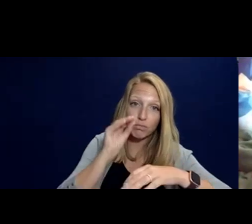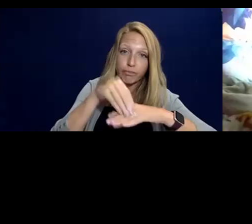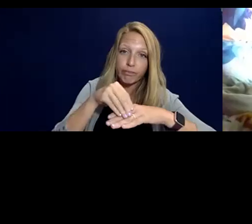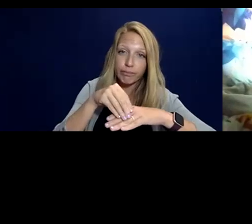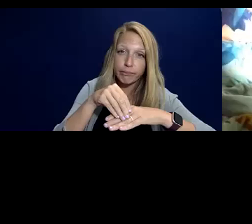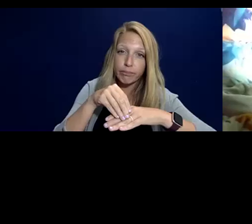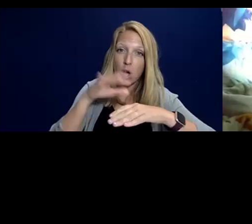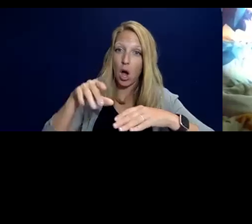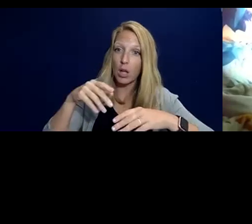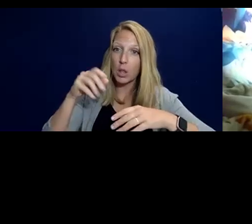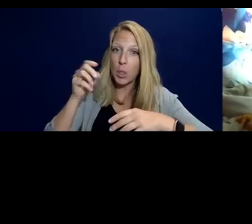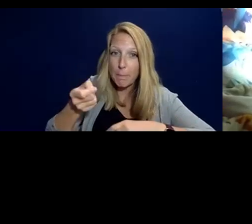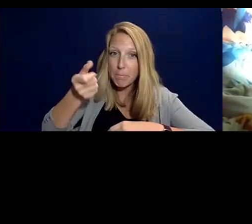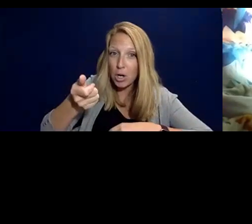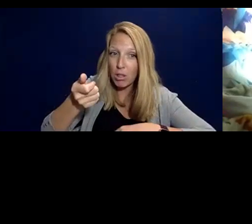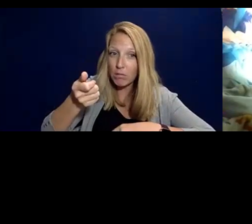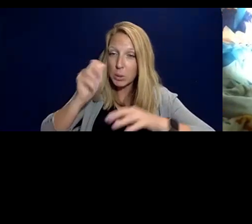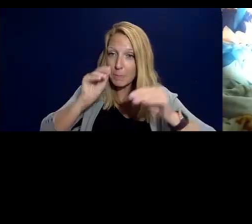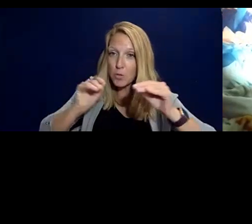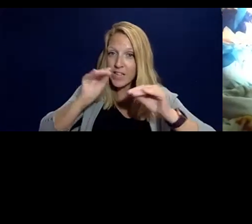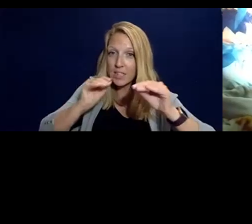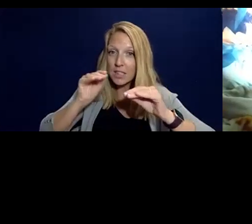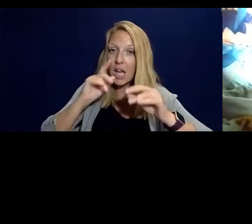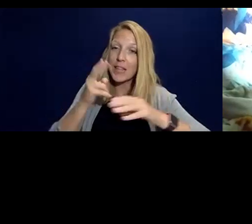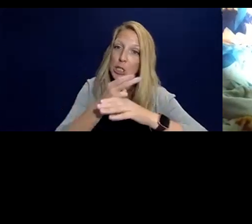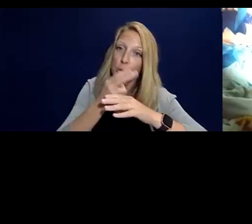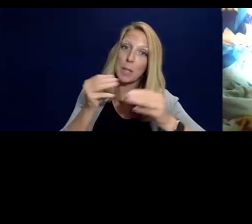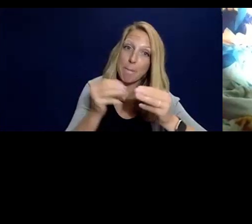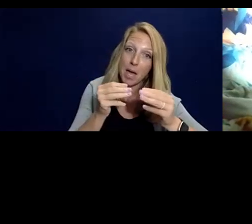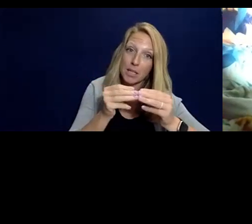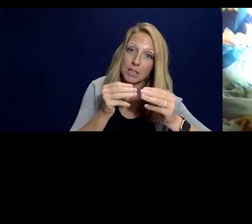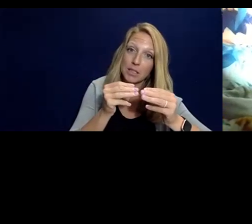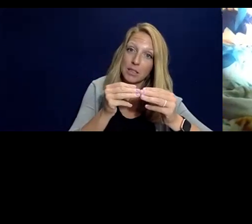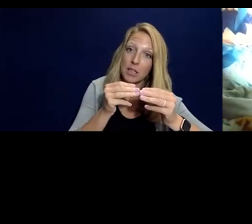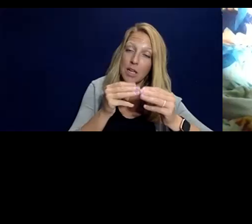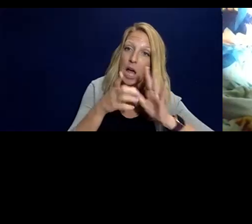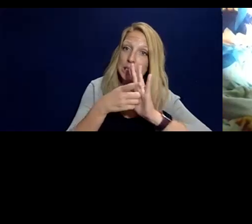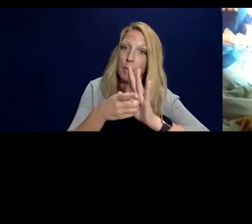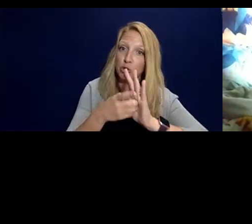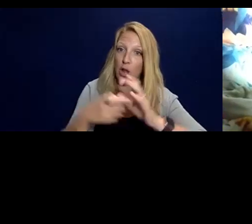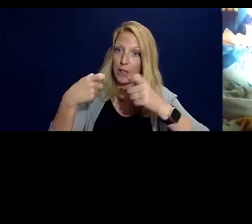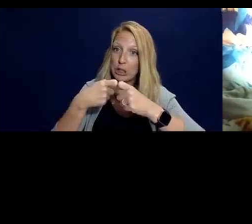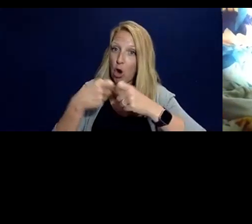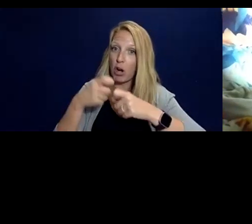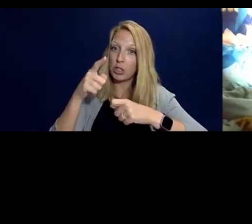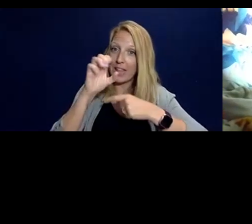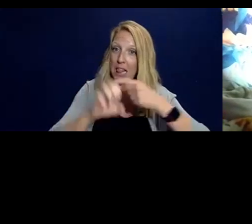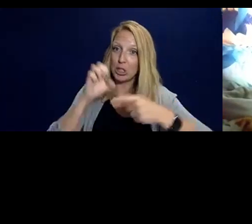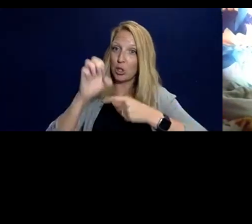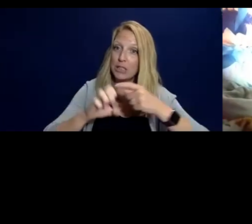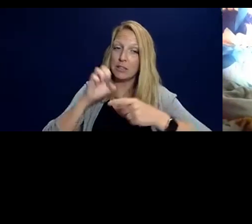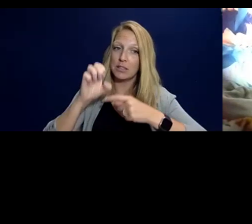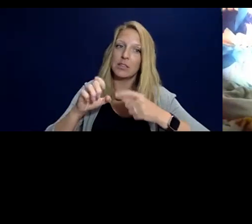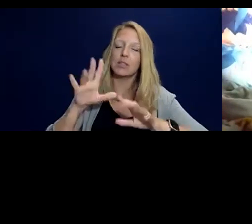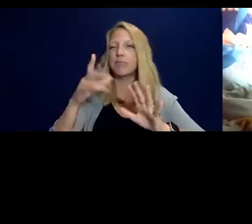of particles and so forth, and used a magnet and demonstrated the charge of the electrons. But I